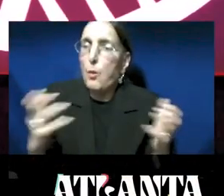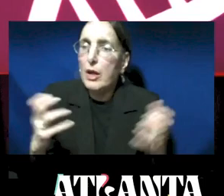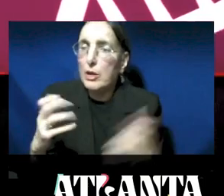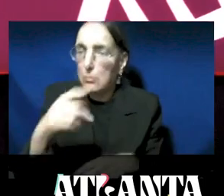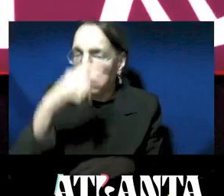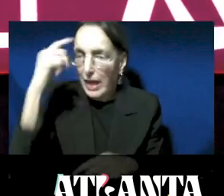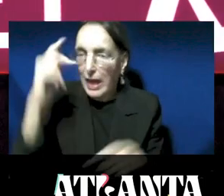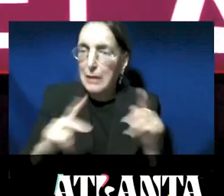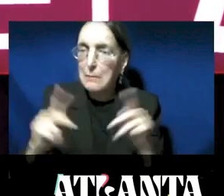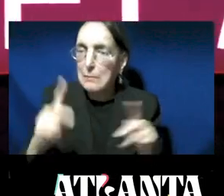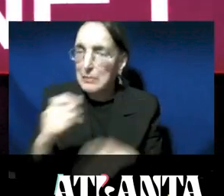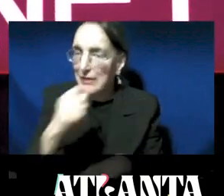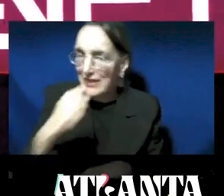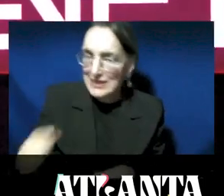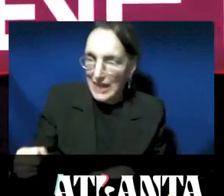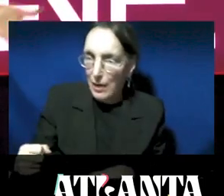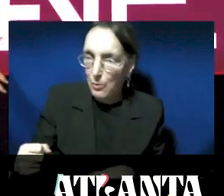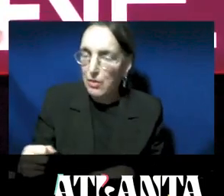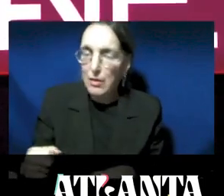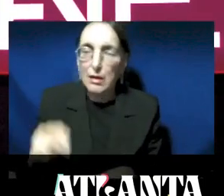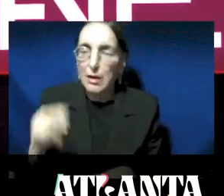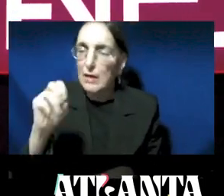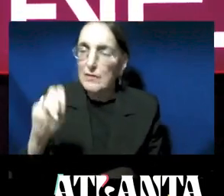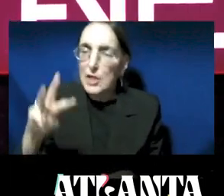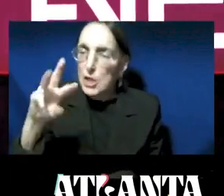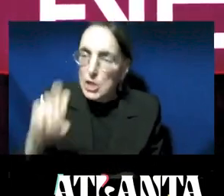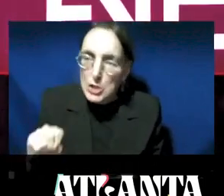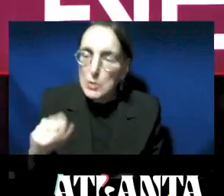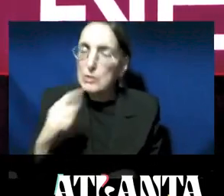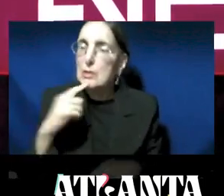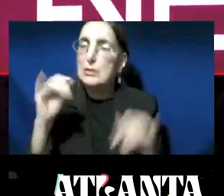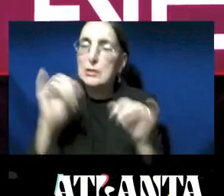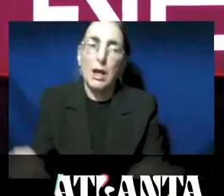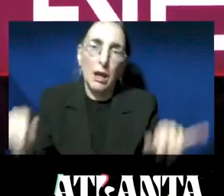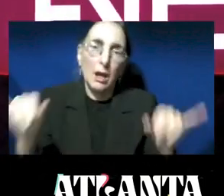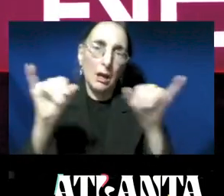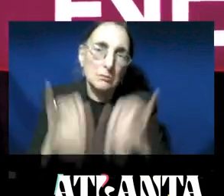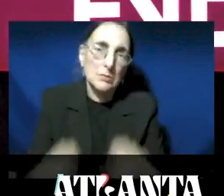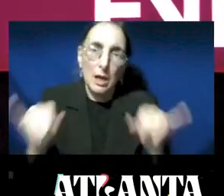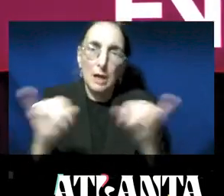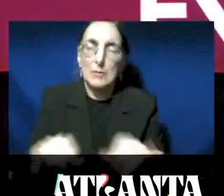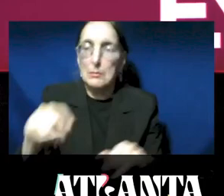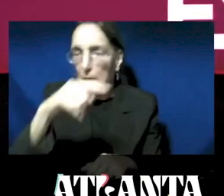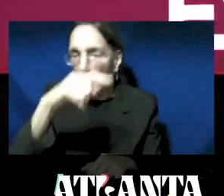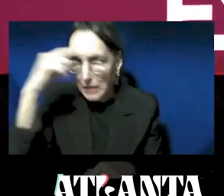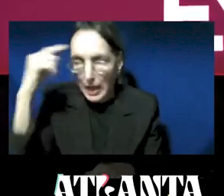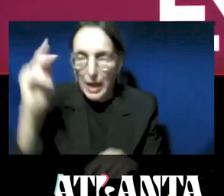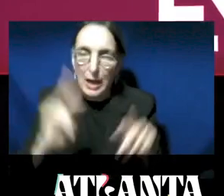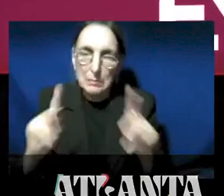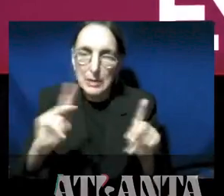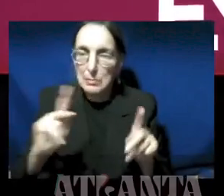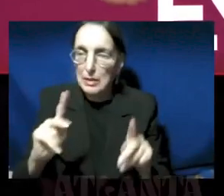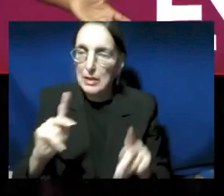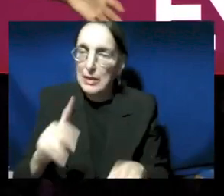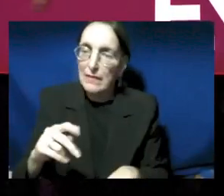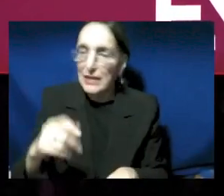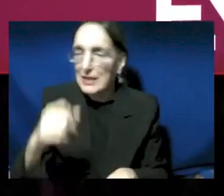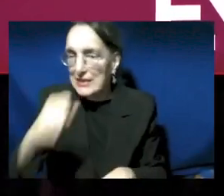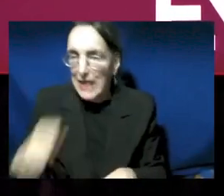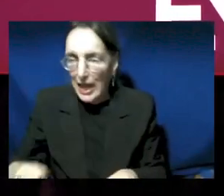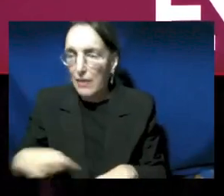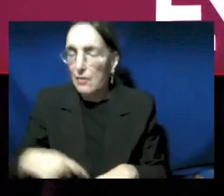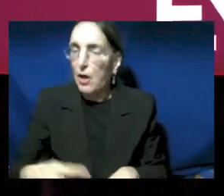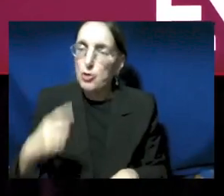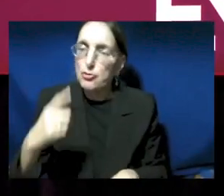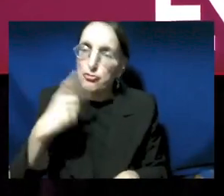that everything I saw in the news is these Black folk in the Deep South are in these red states, or they don't have any power,